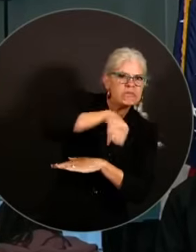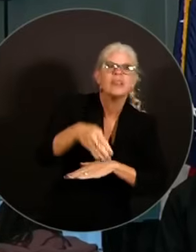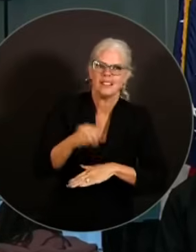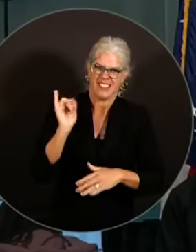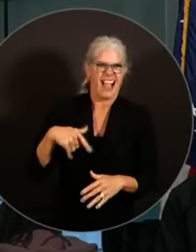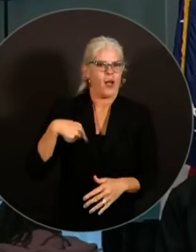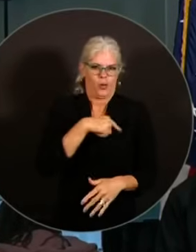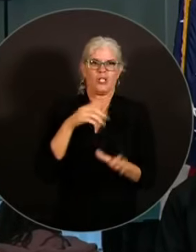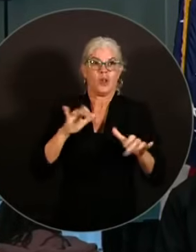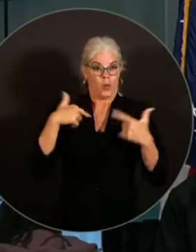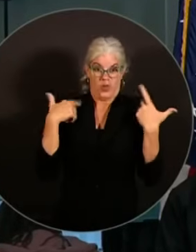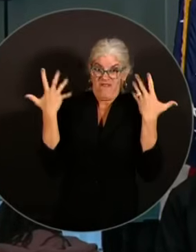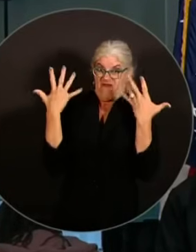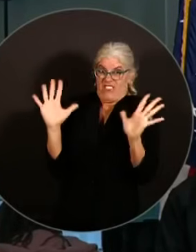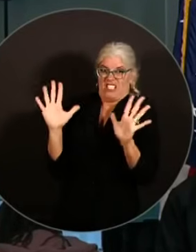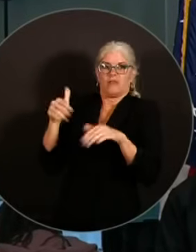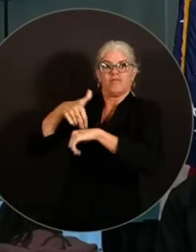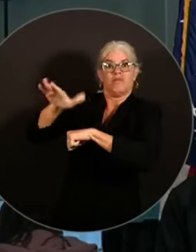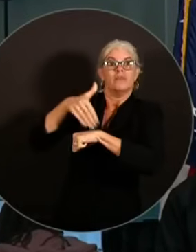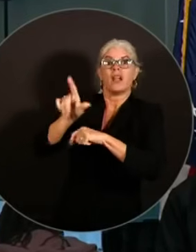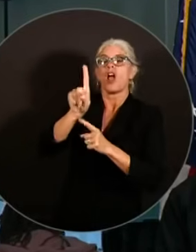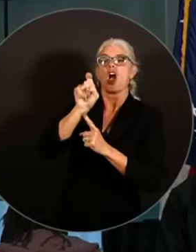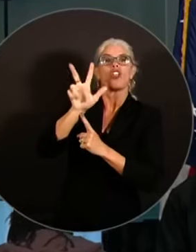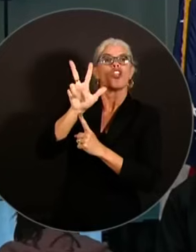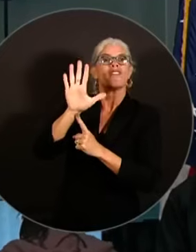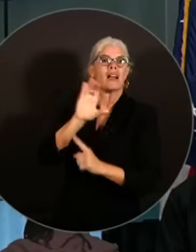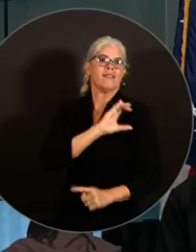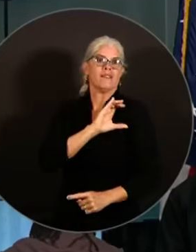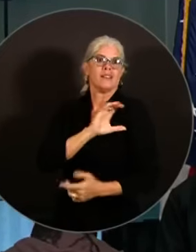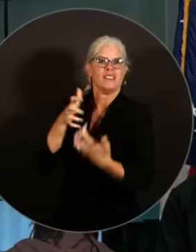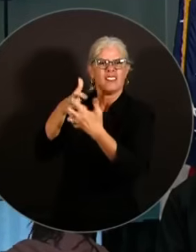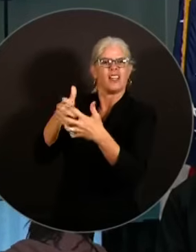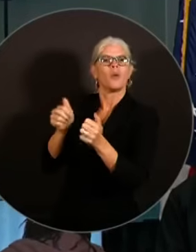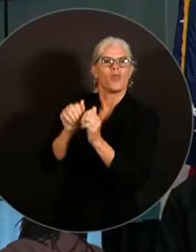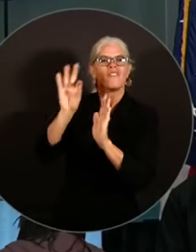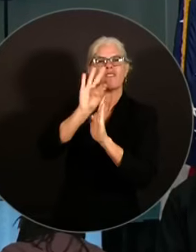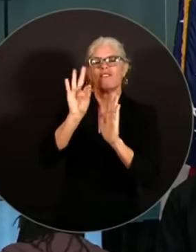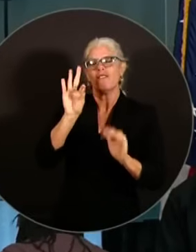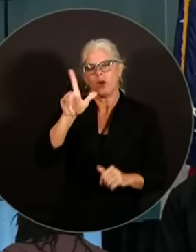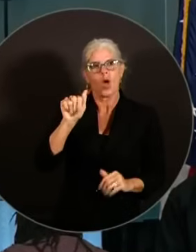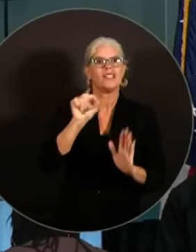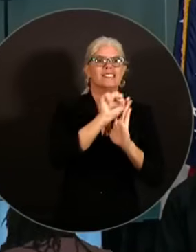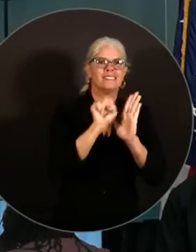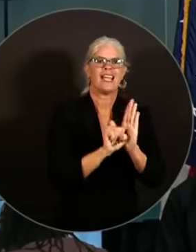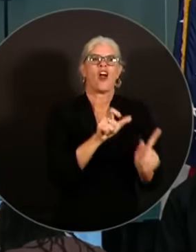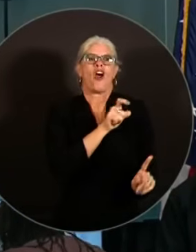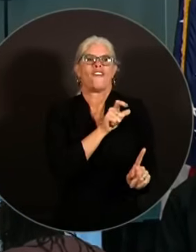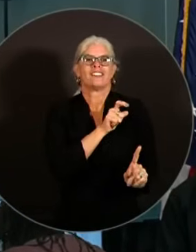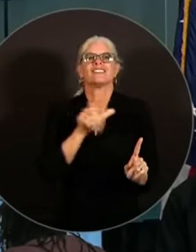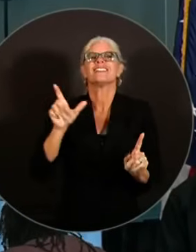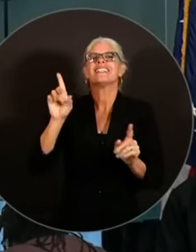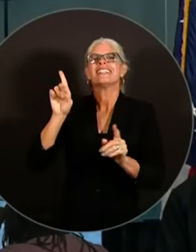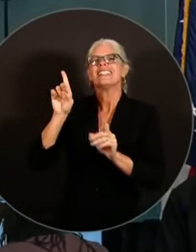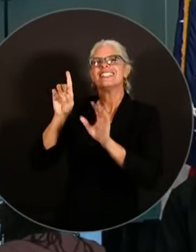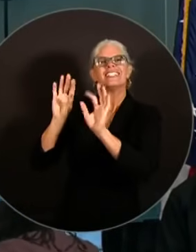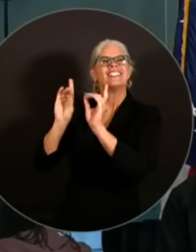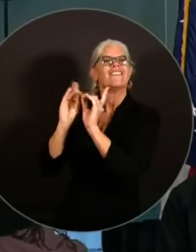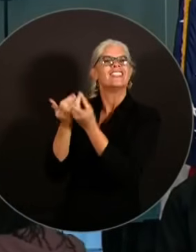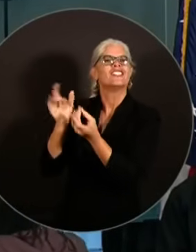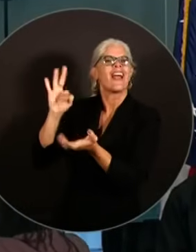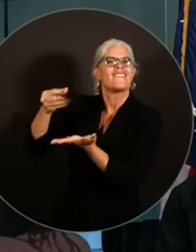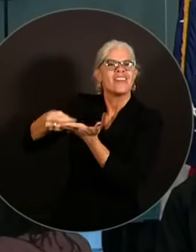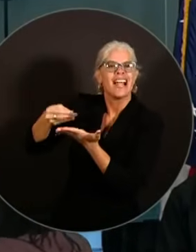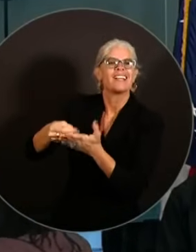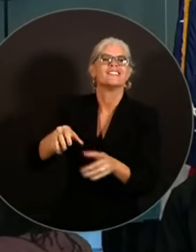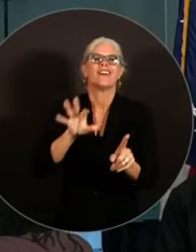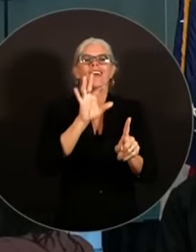deployed 135 officers teamed up with the Florida State Guard, the Division of Finance Services Cut Teams, Florida Ag Law, the Florida National